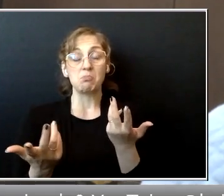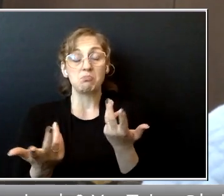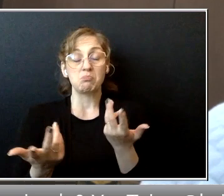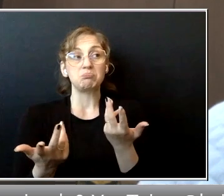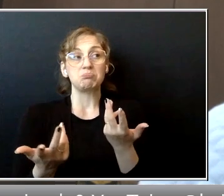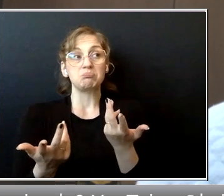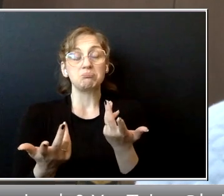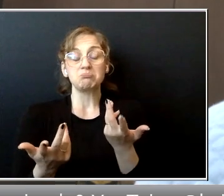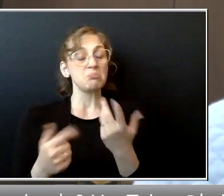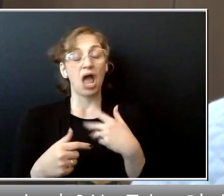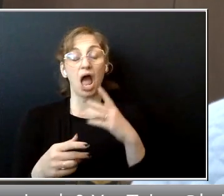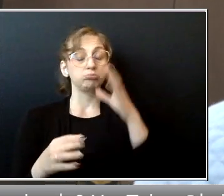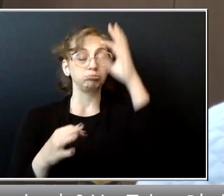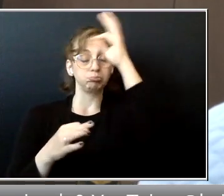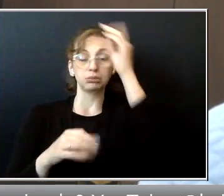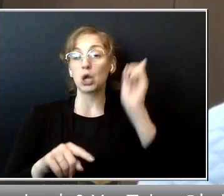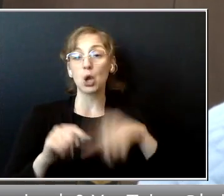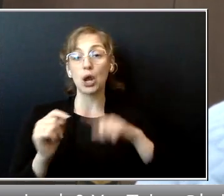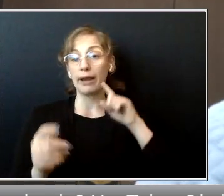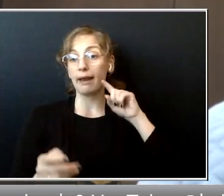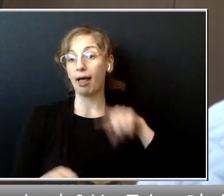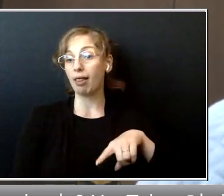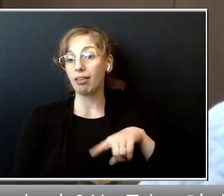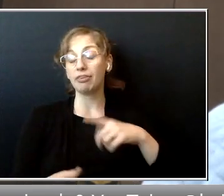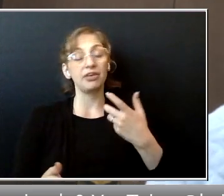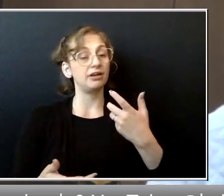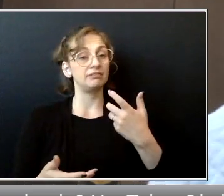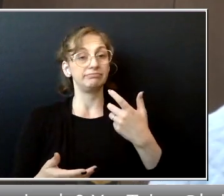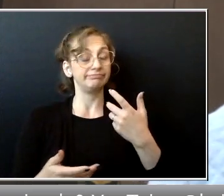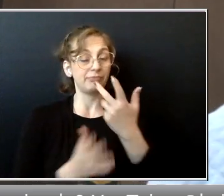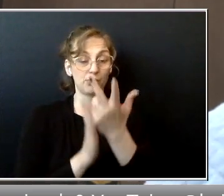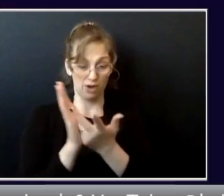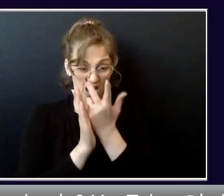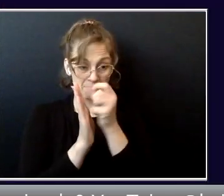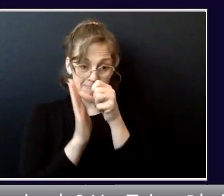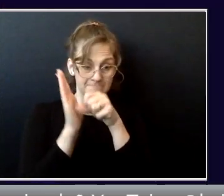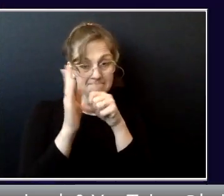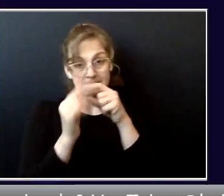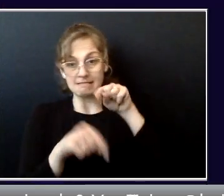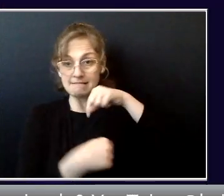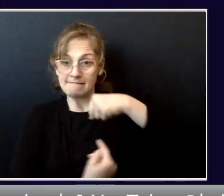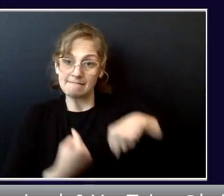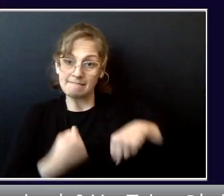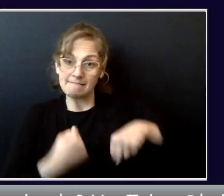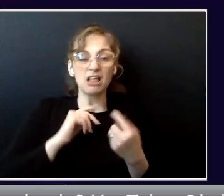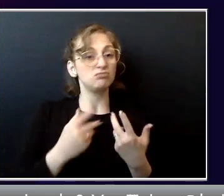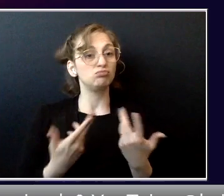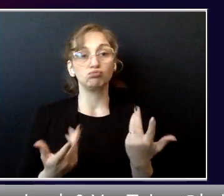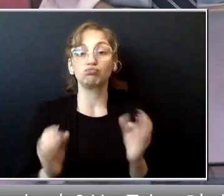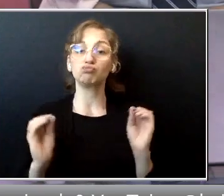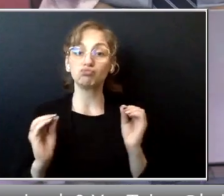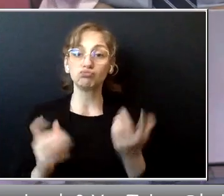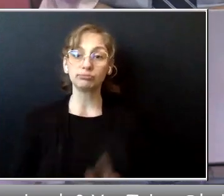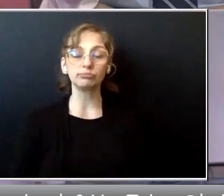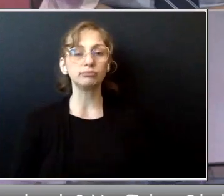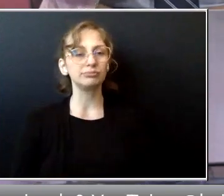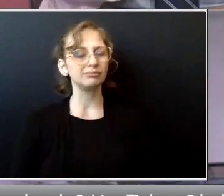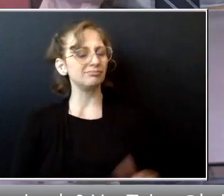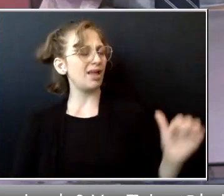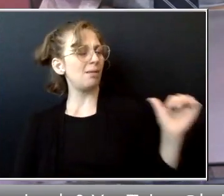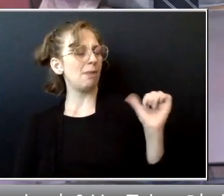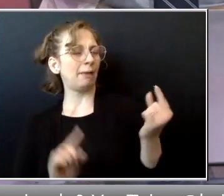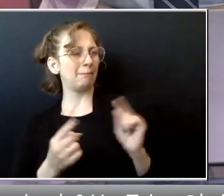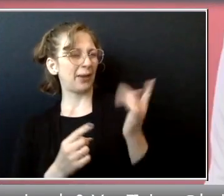3 hours with wires and catheters and all sorts of stuff. What was the back pain from? So when you put those stents in and